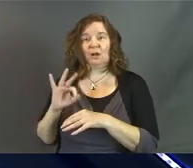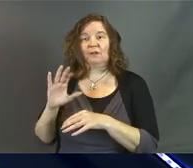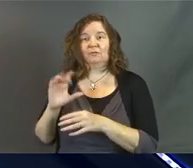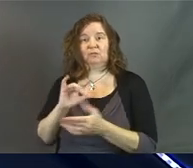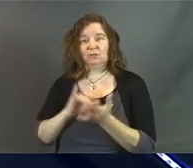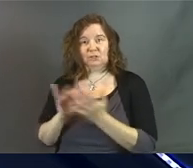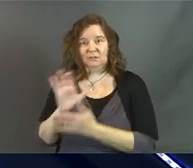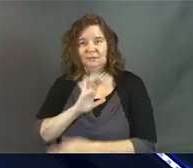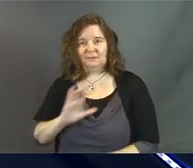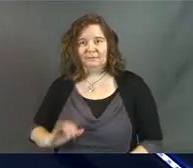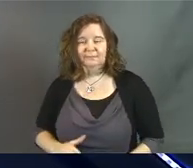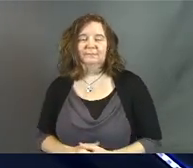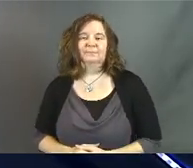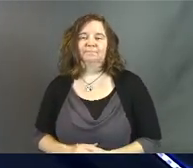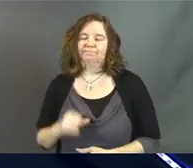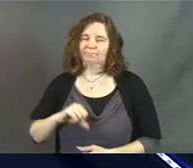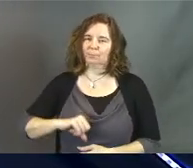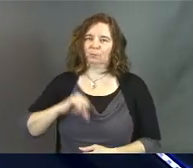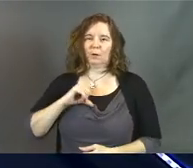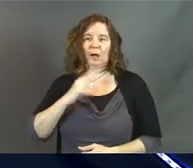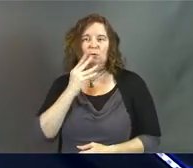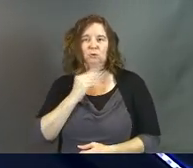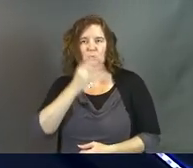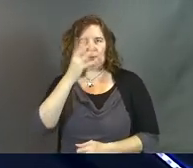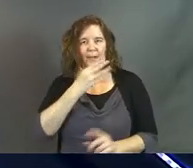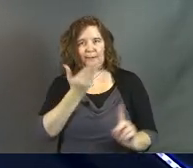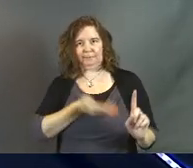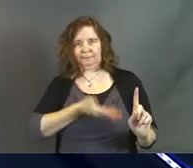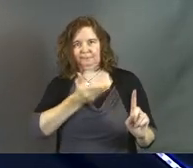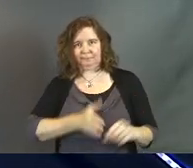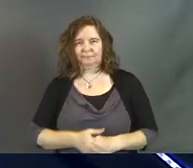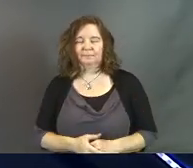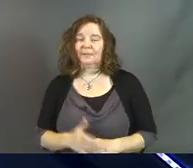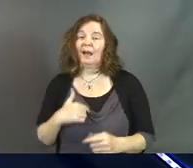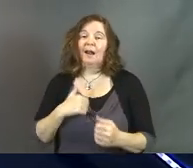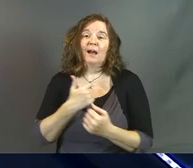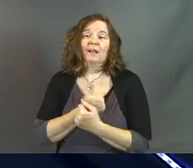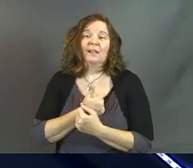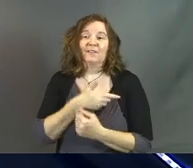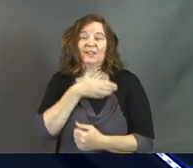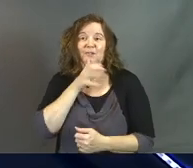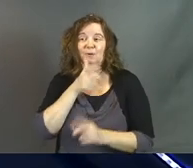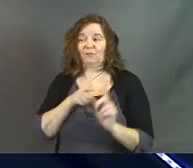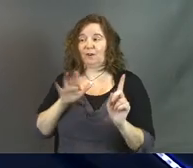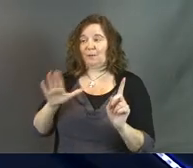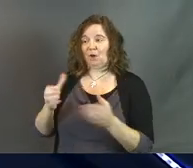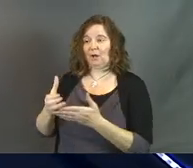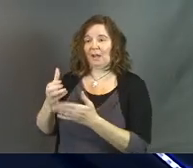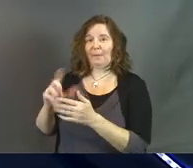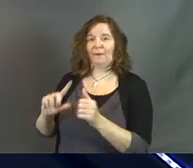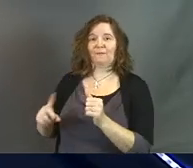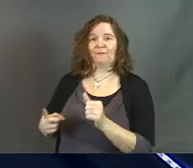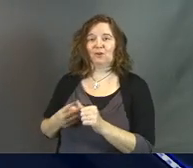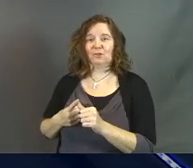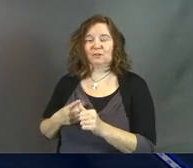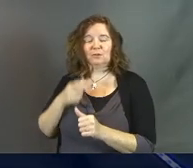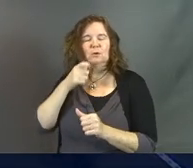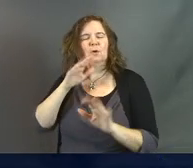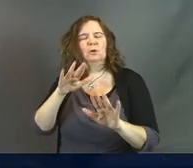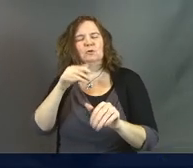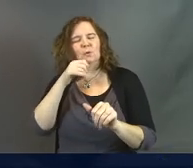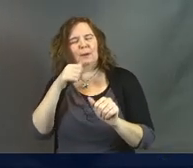Christ. Proud Jewish man. And I love that he drinks from her cup first. Do you